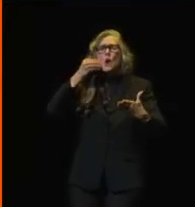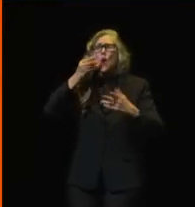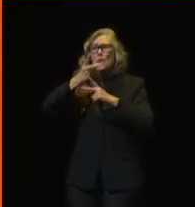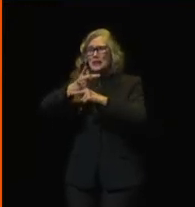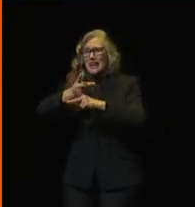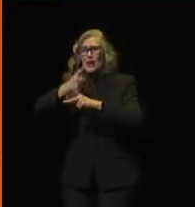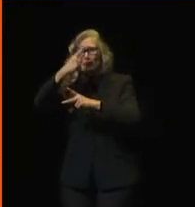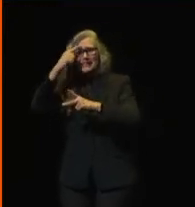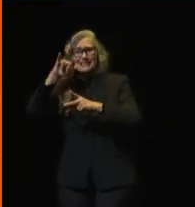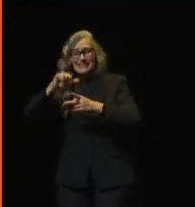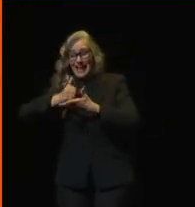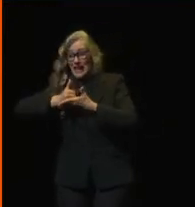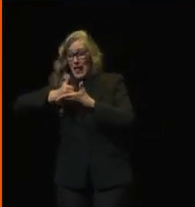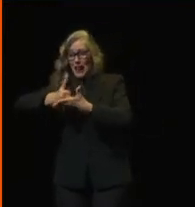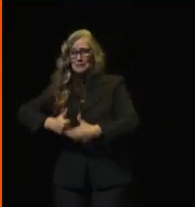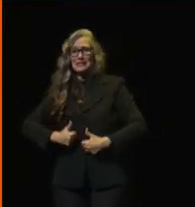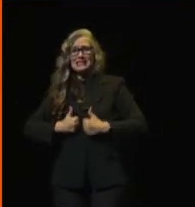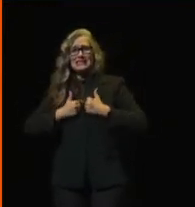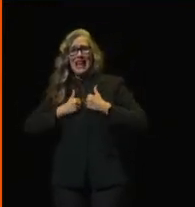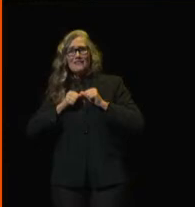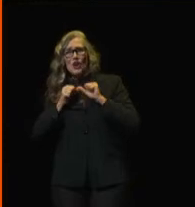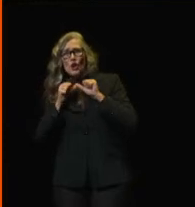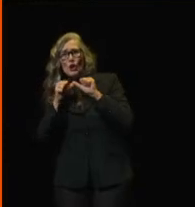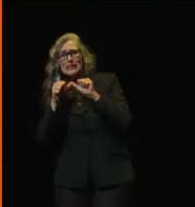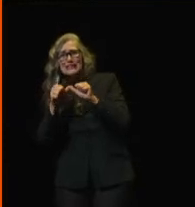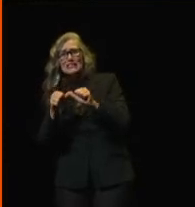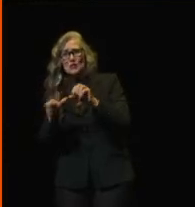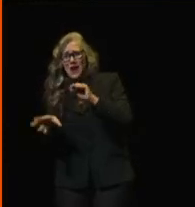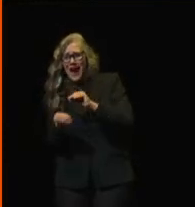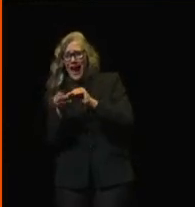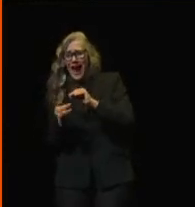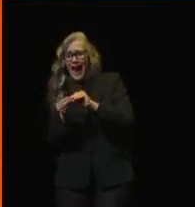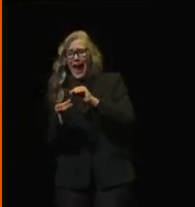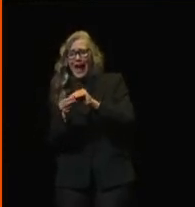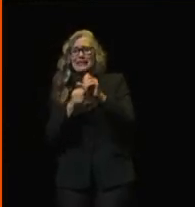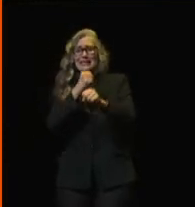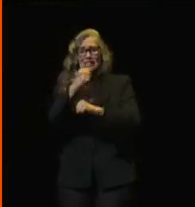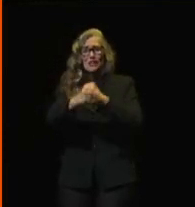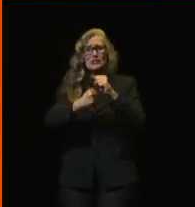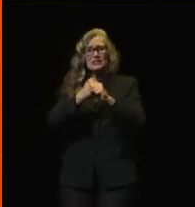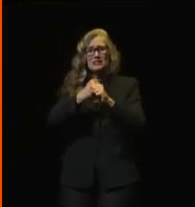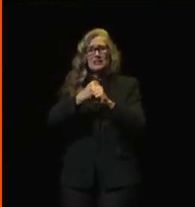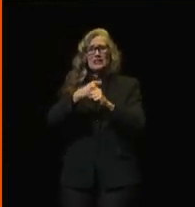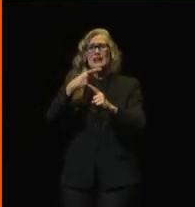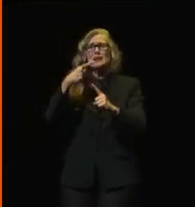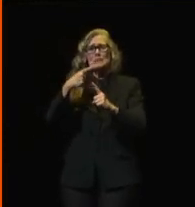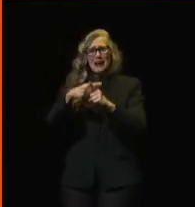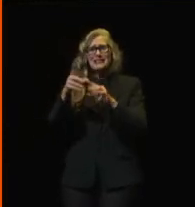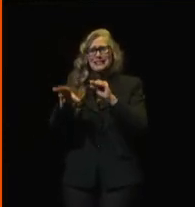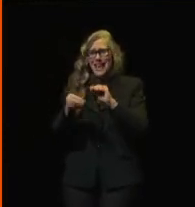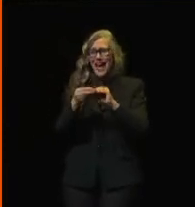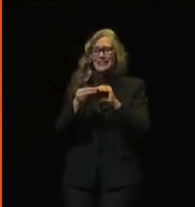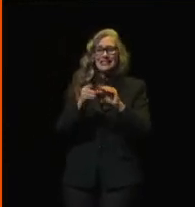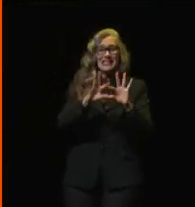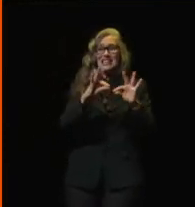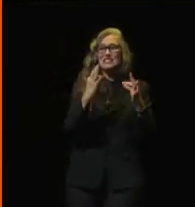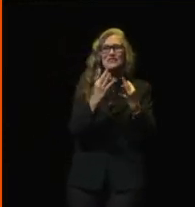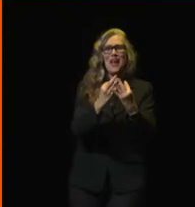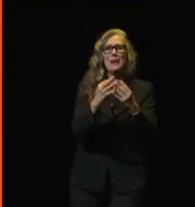life and extended his definition of his own family. And I